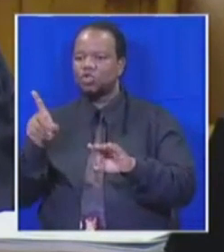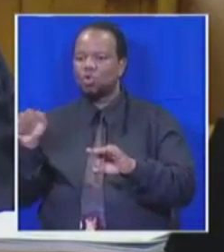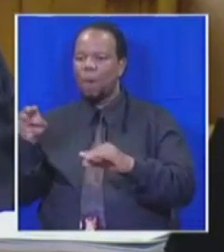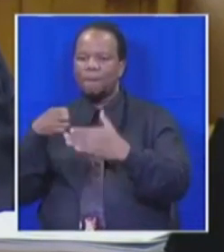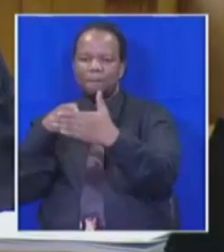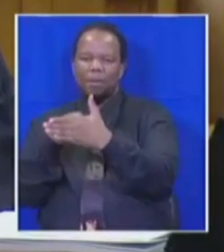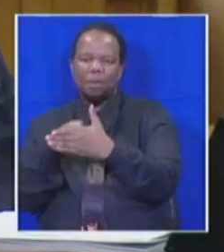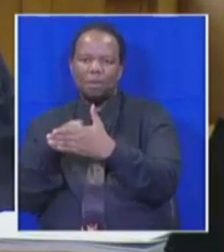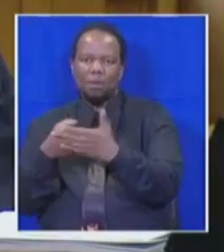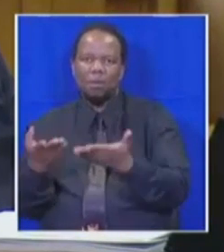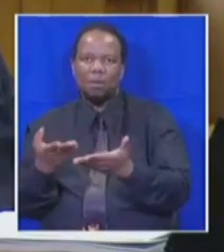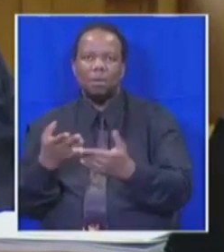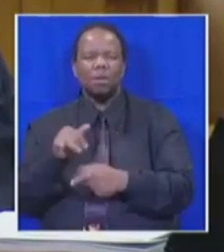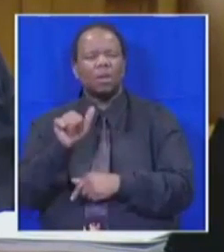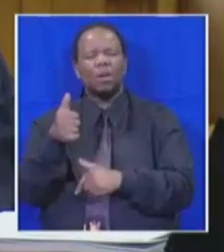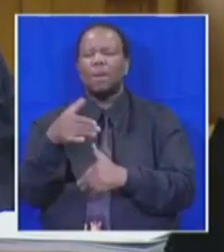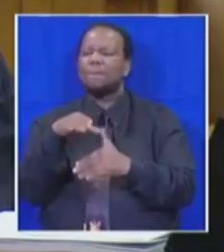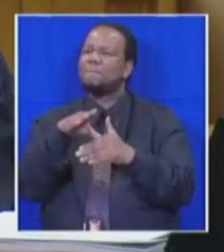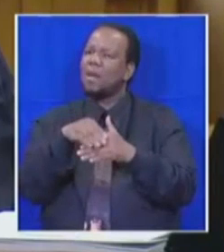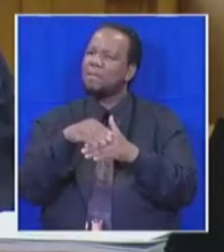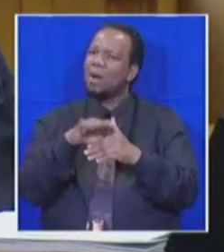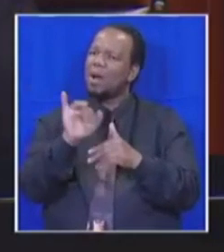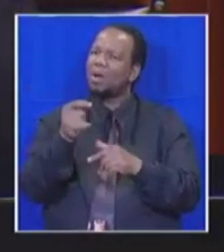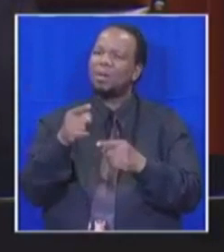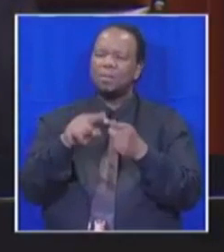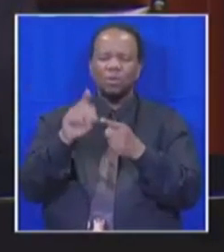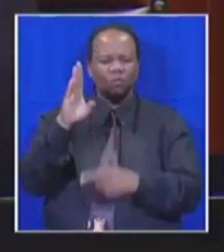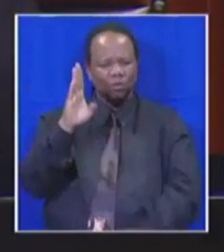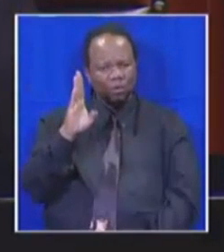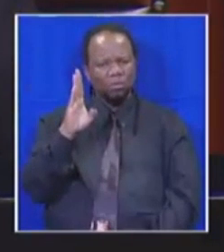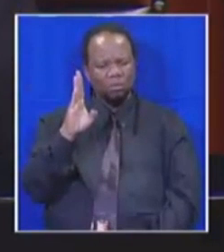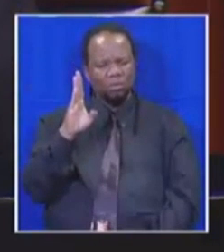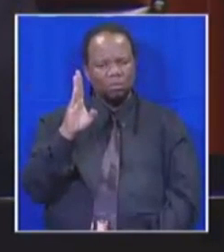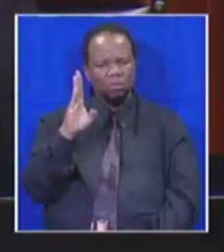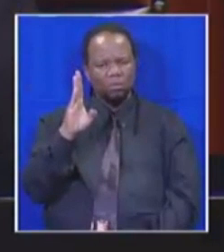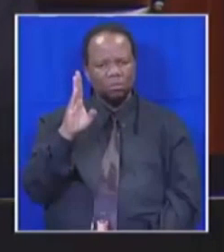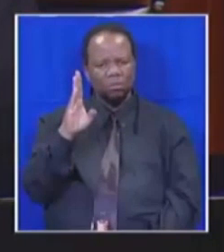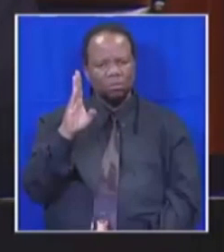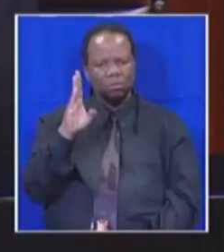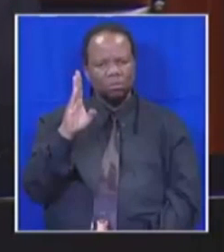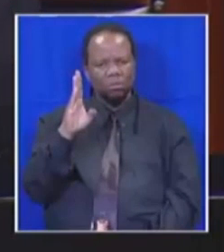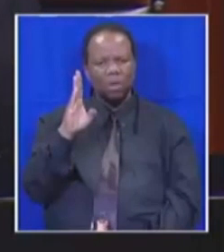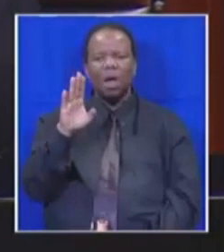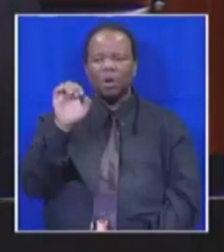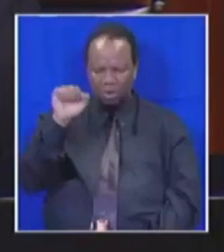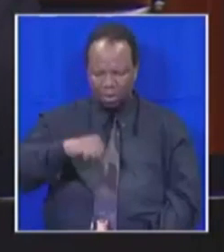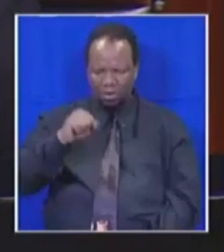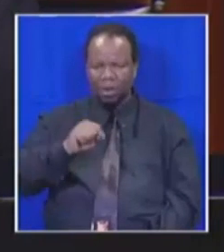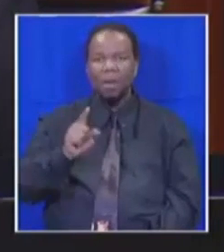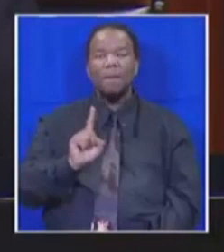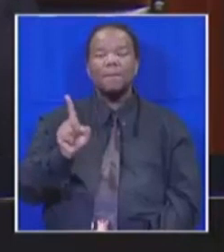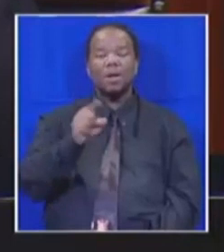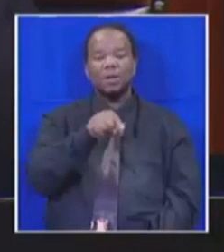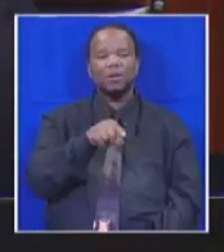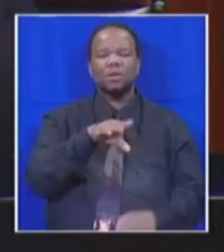member, when you rise on a point of order and raise a point of order, I'll agree. The honorable member